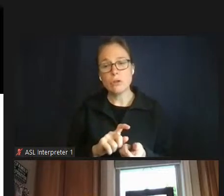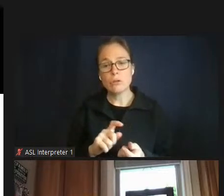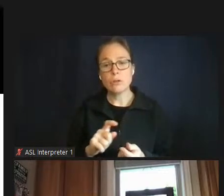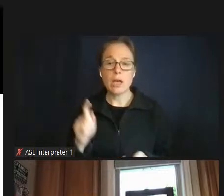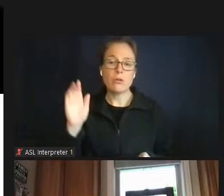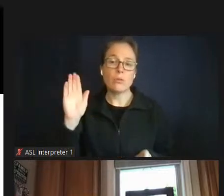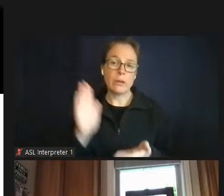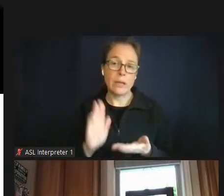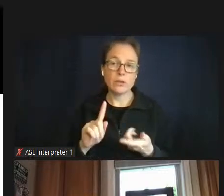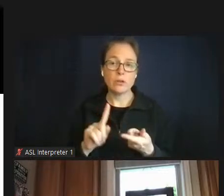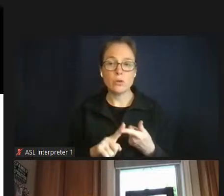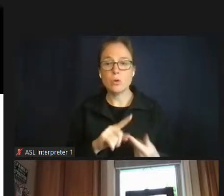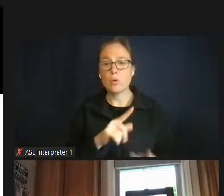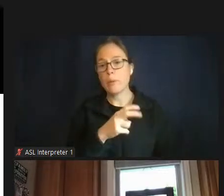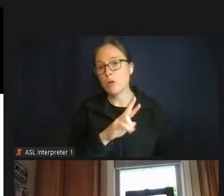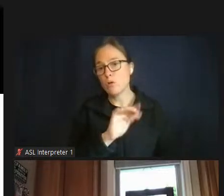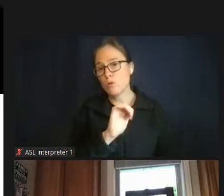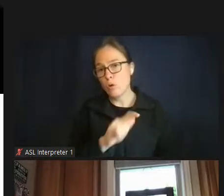jail deputies.